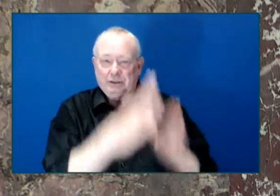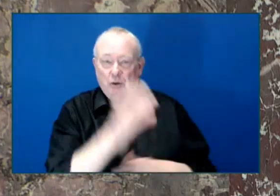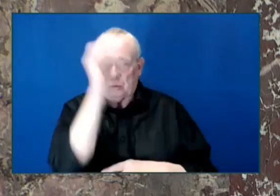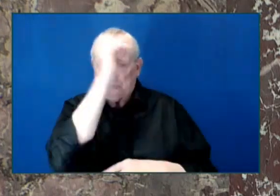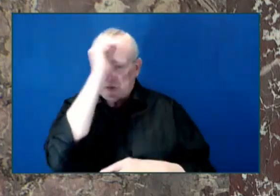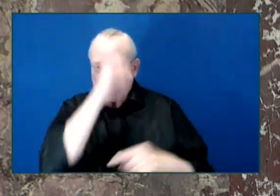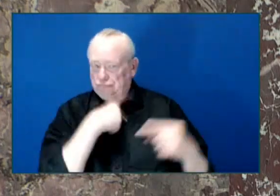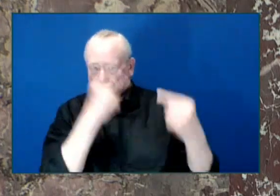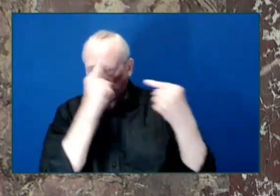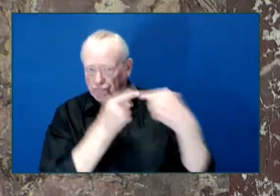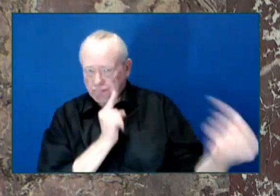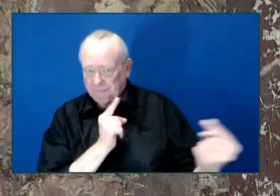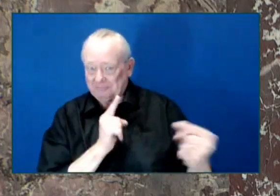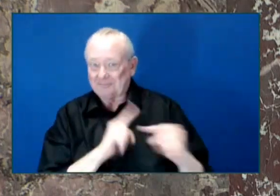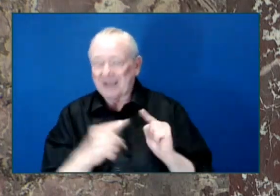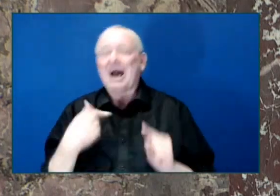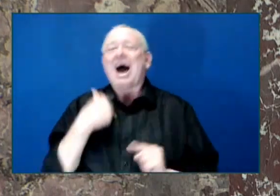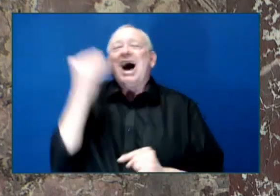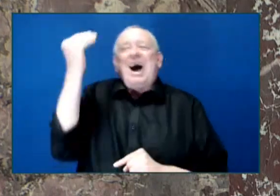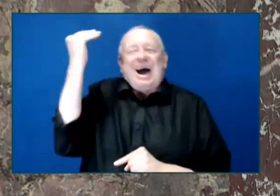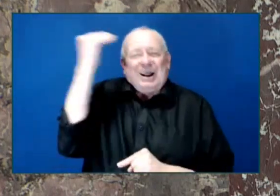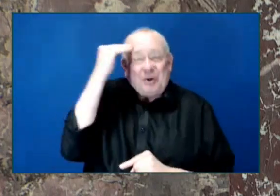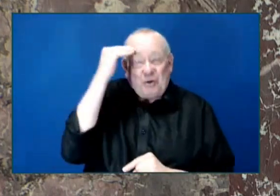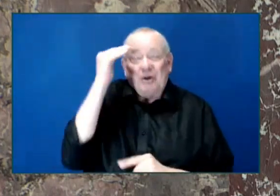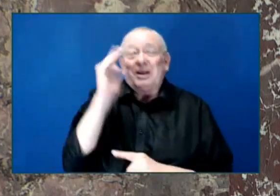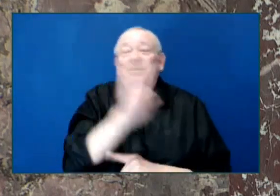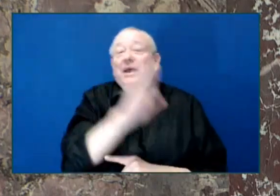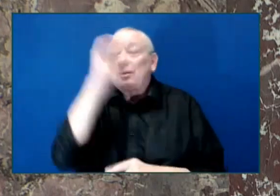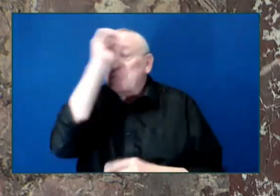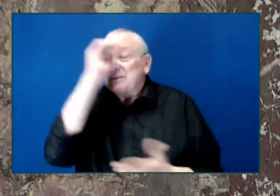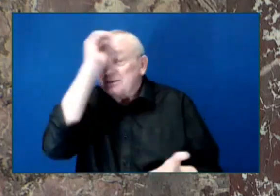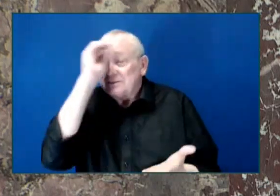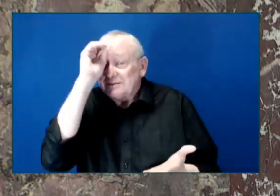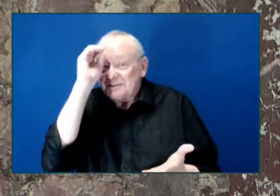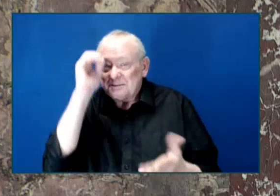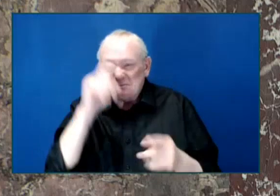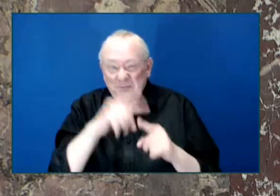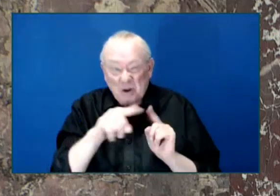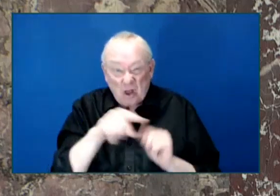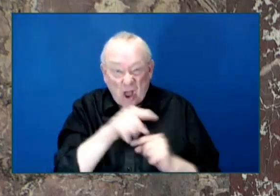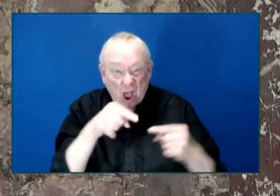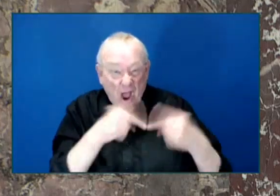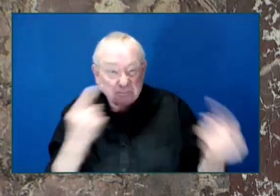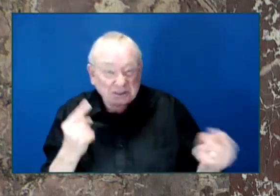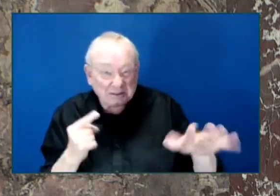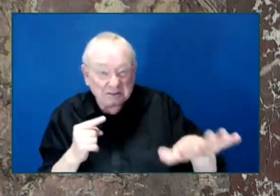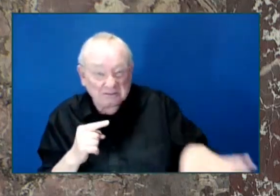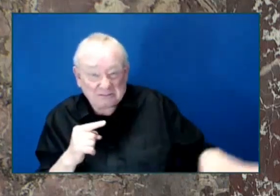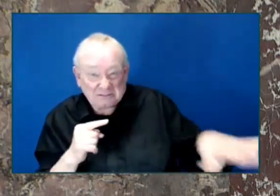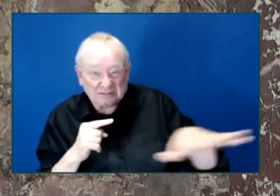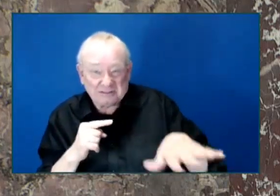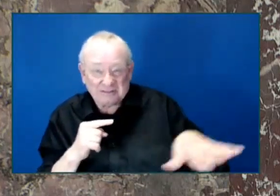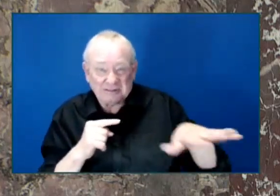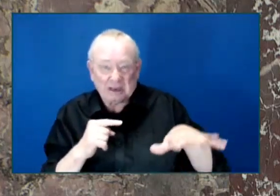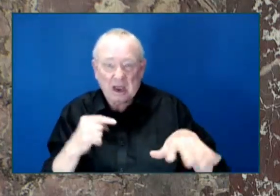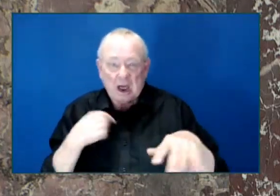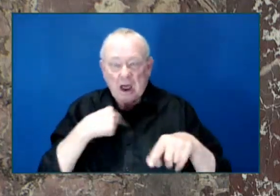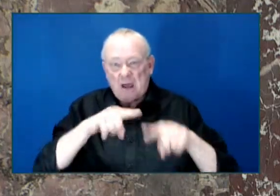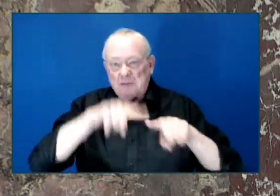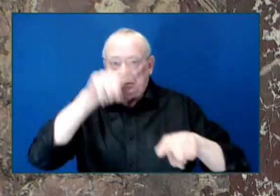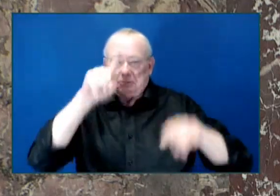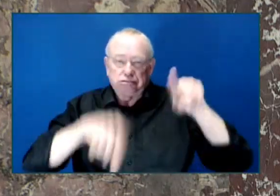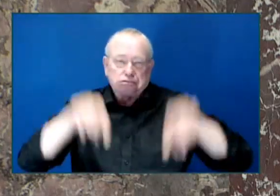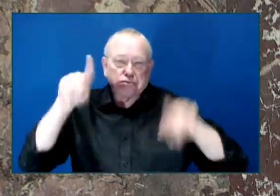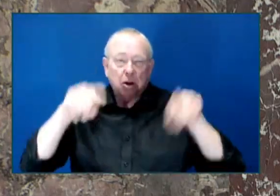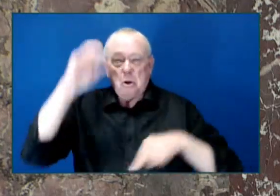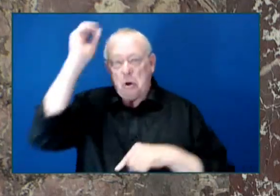wants to have it both ways on so many different issues. They need to take positions. Now, on the issue of housing, where they also take